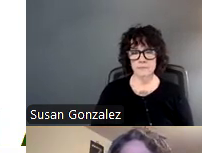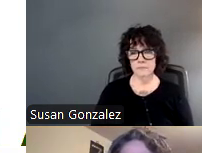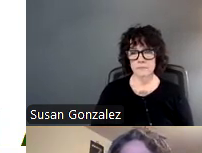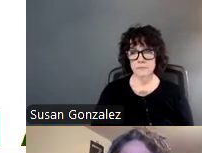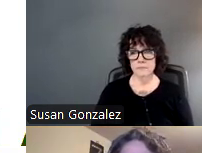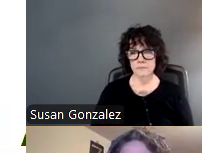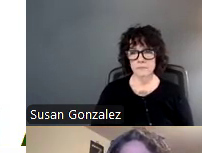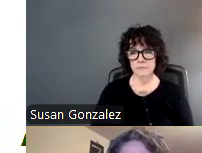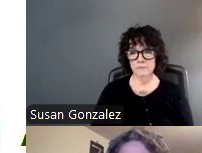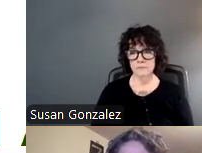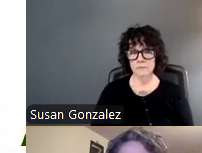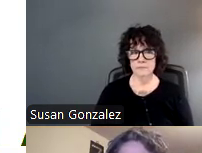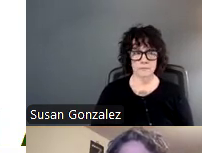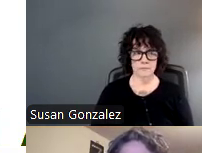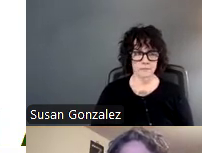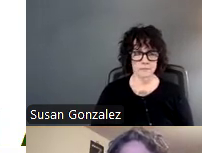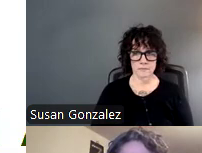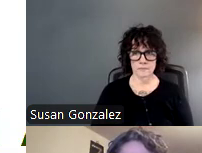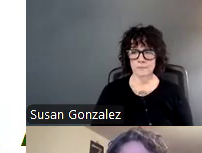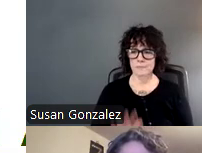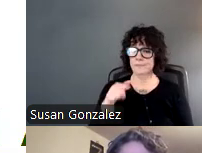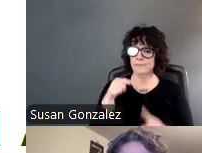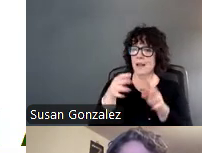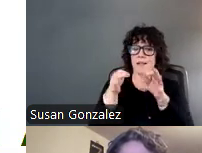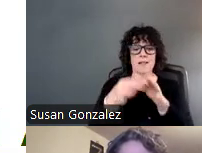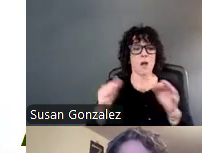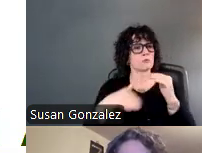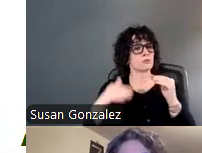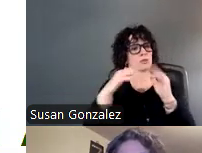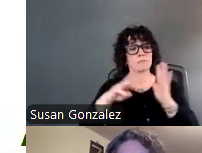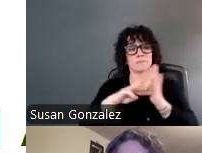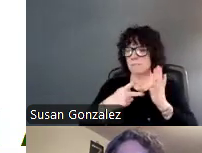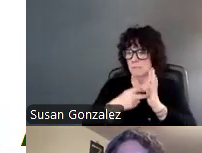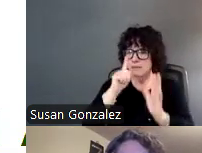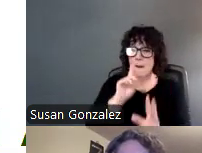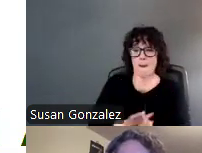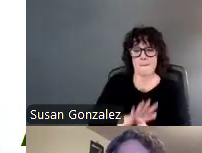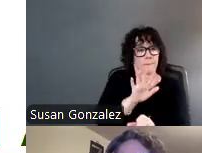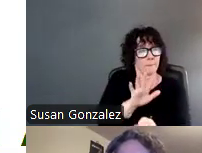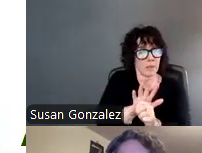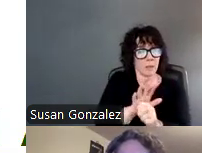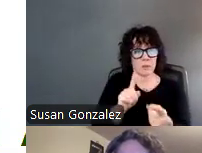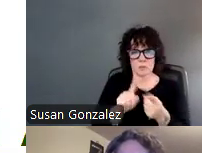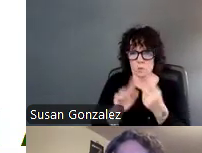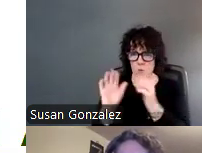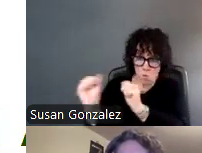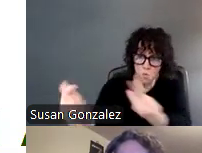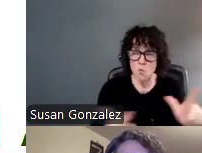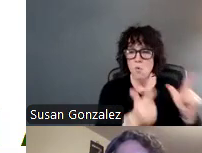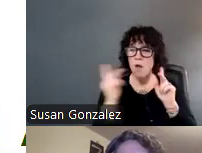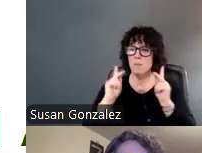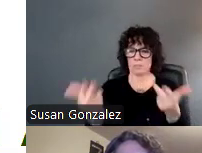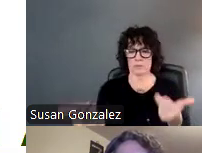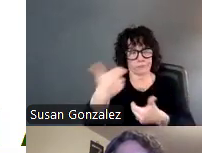Language justice includes the commitment to ensuring that all people can participate in the conversation and